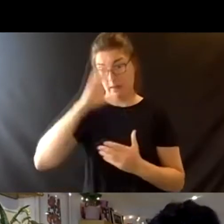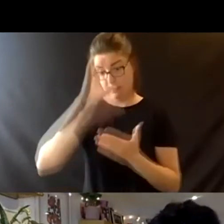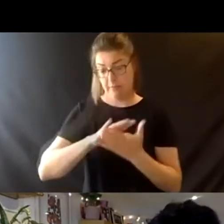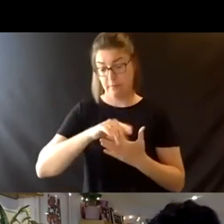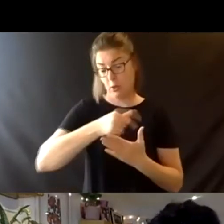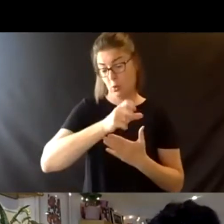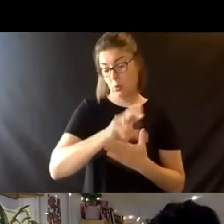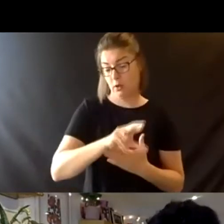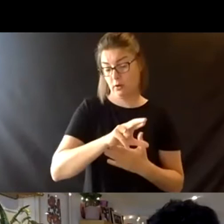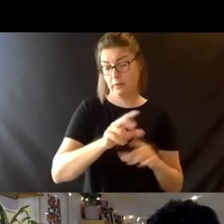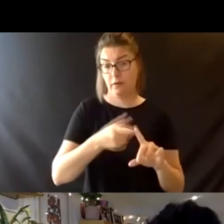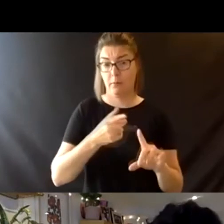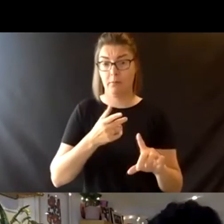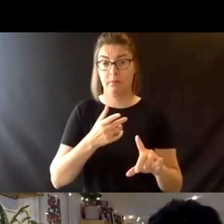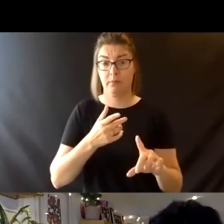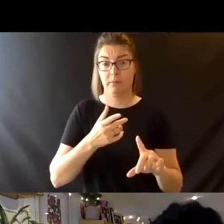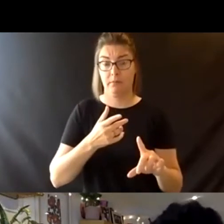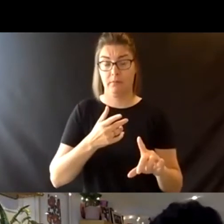queerness from my